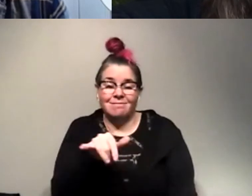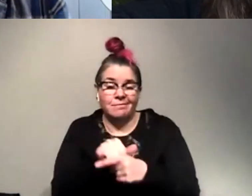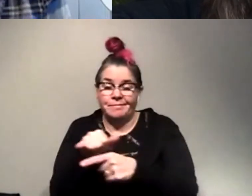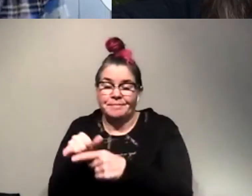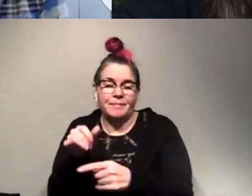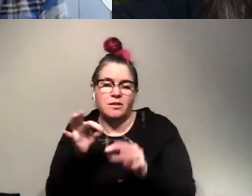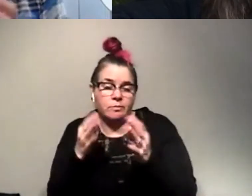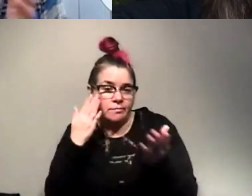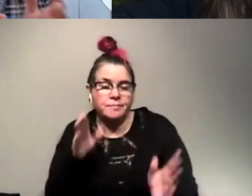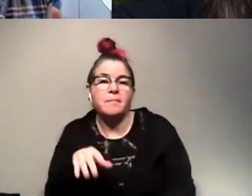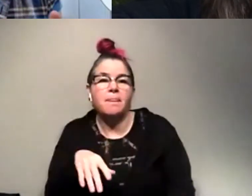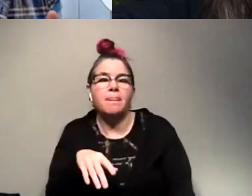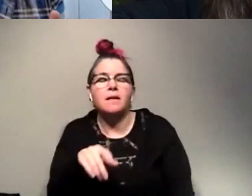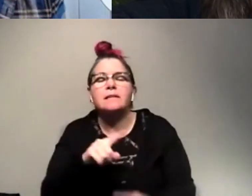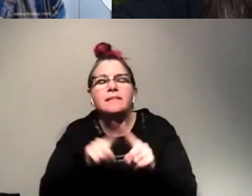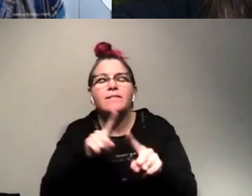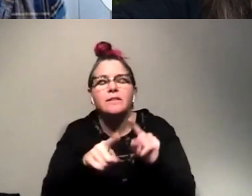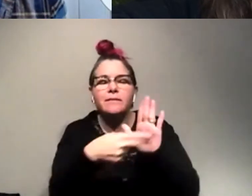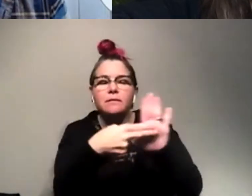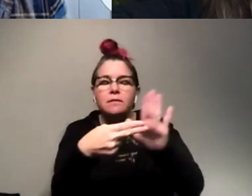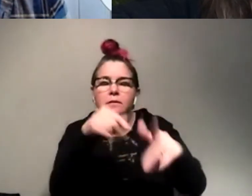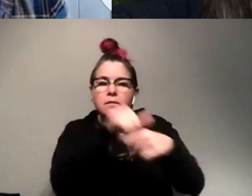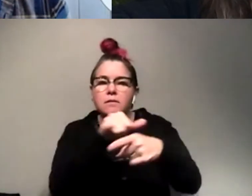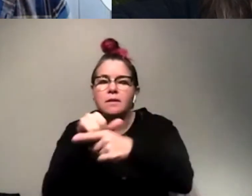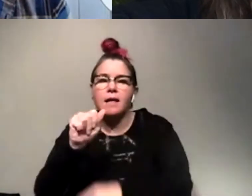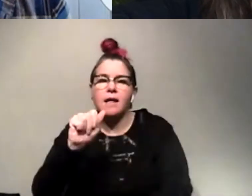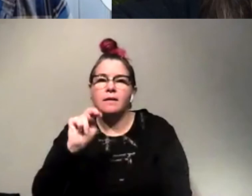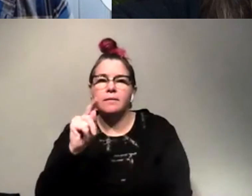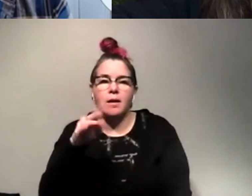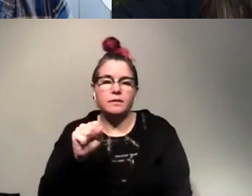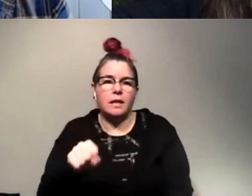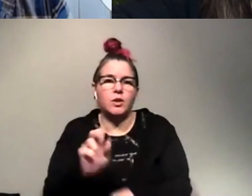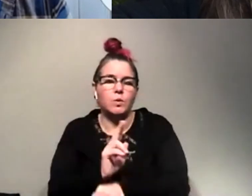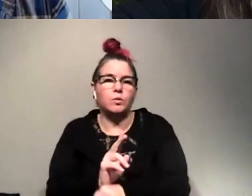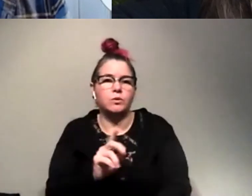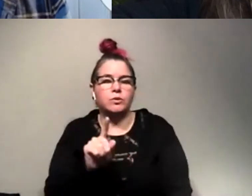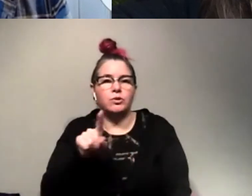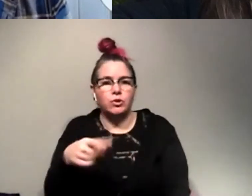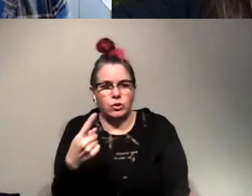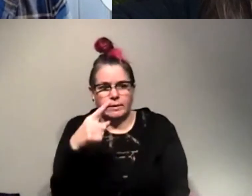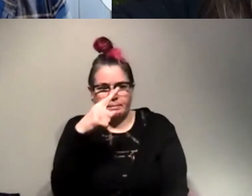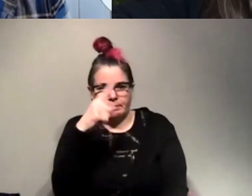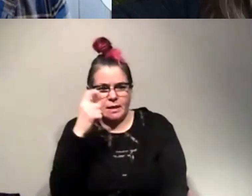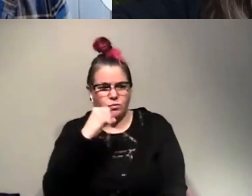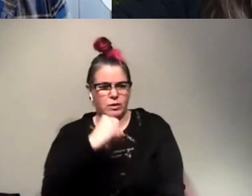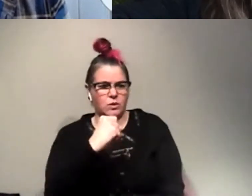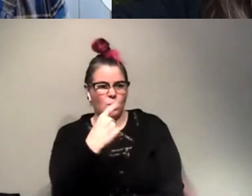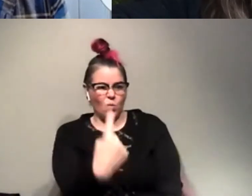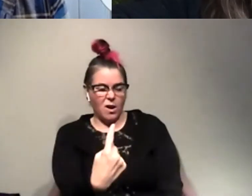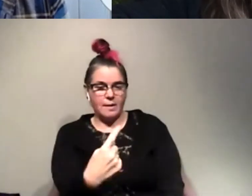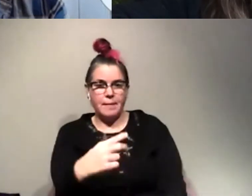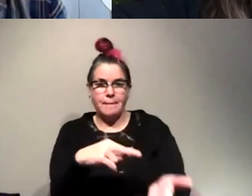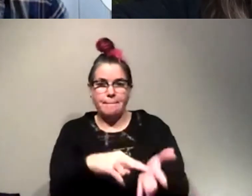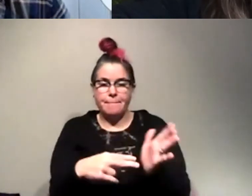there are many different antibiotics that one can use, and just because it's really resistant to one doesn't mean there